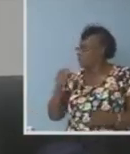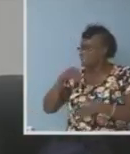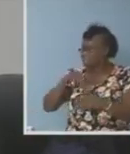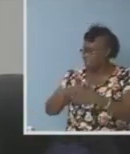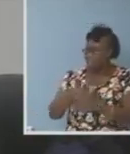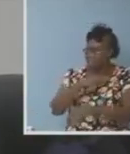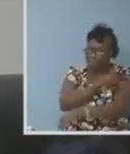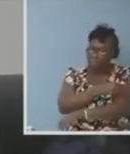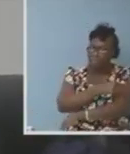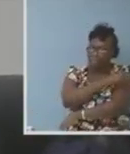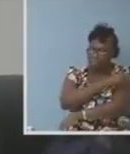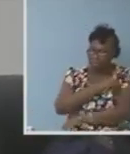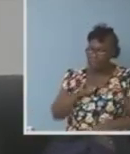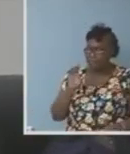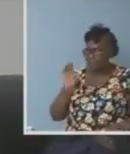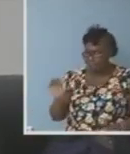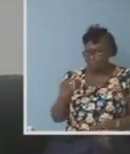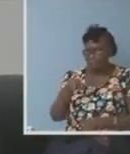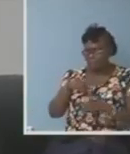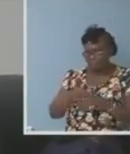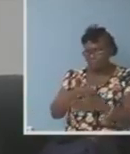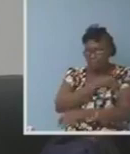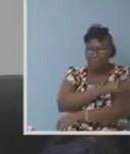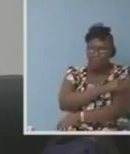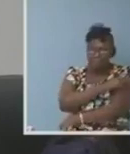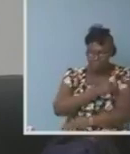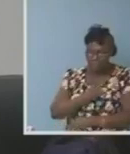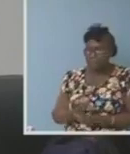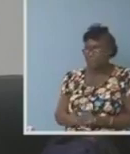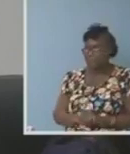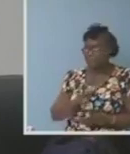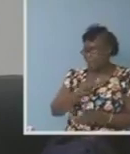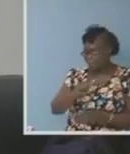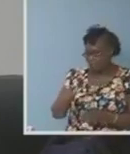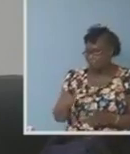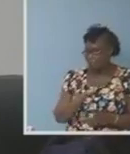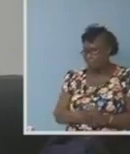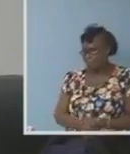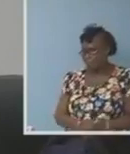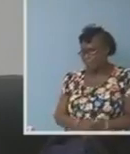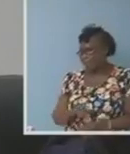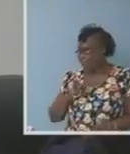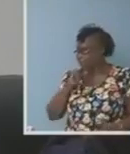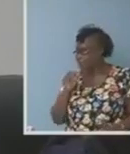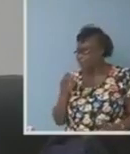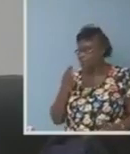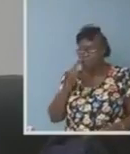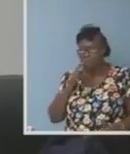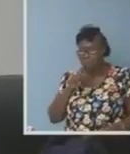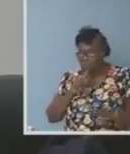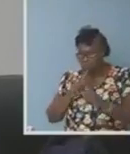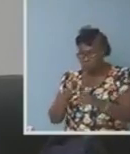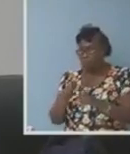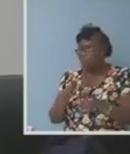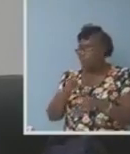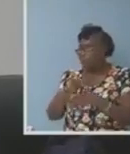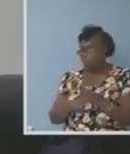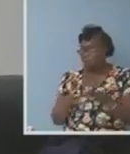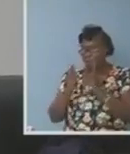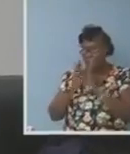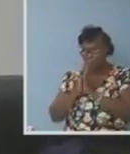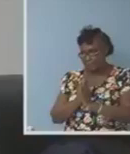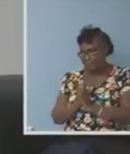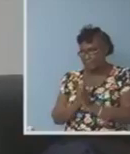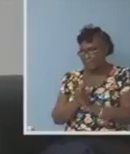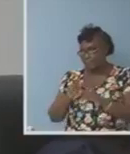of casualty where persons with flu-like illness can be managed. Now, I'm not certain of the specifics that you refer to, but